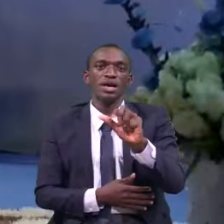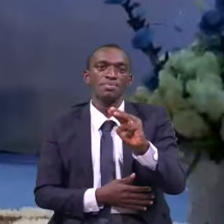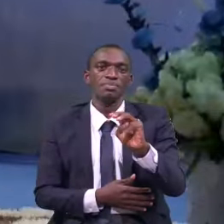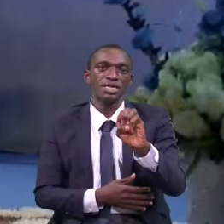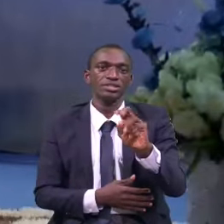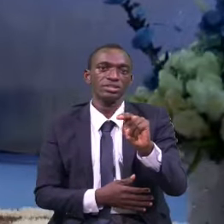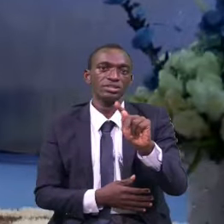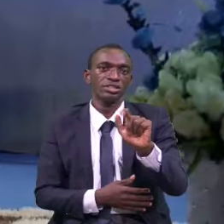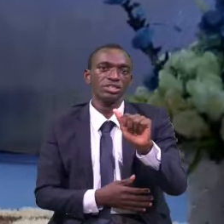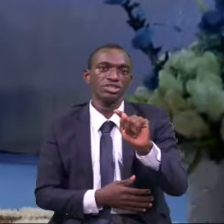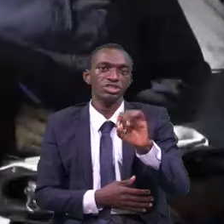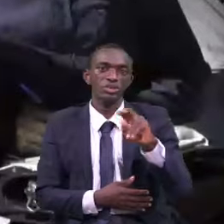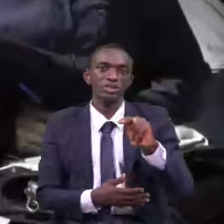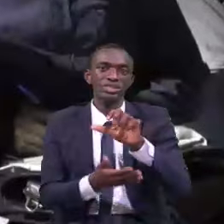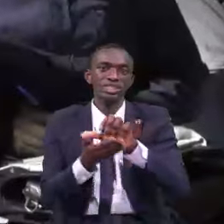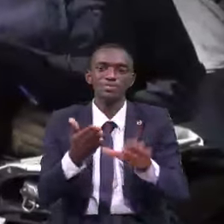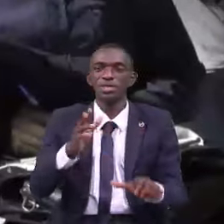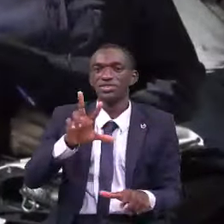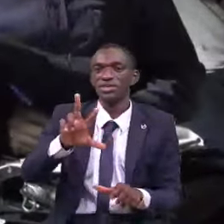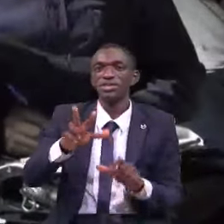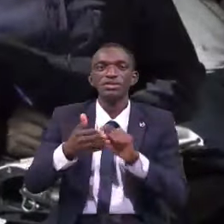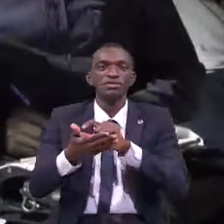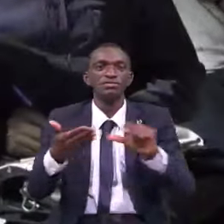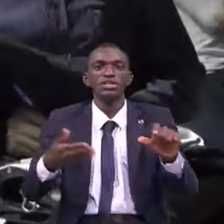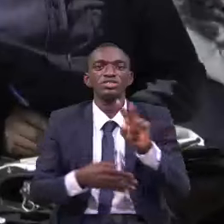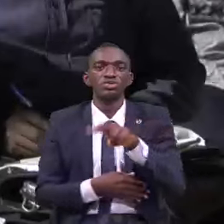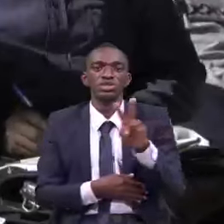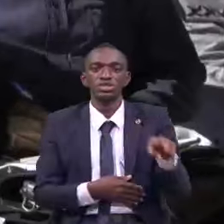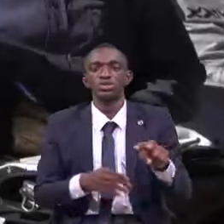22. In Lamentation chapter 3, verse